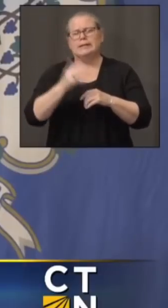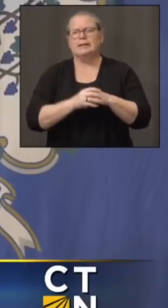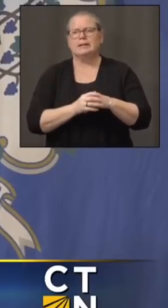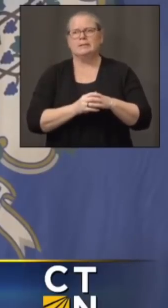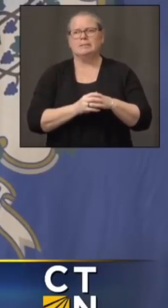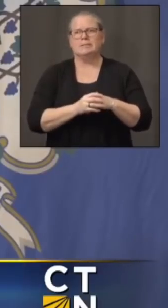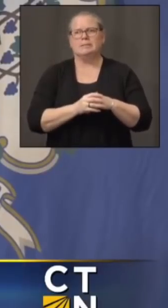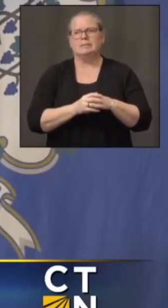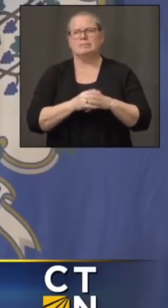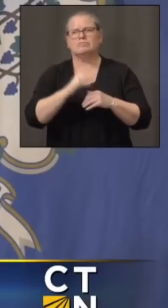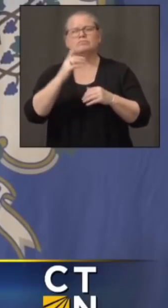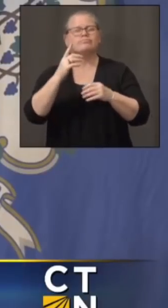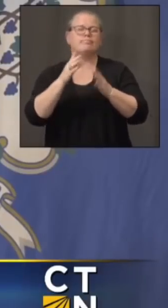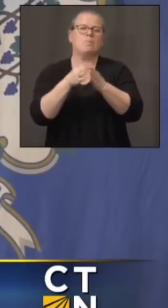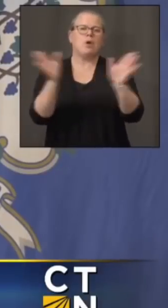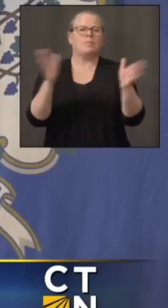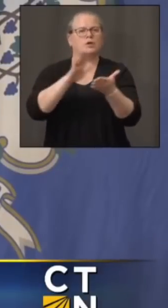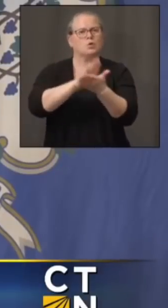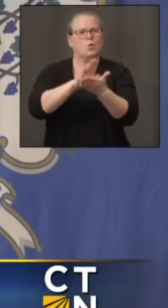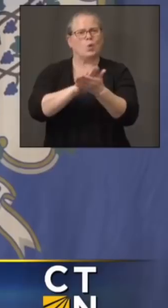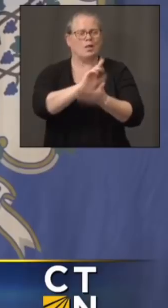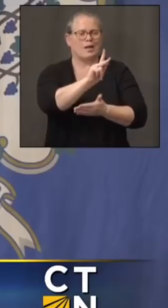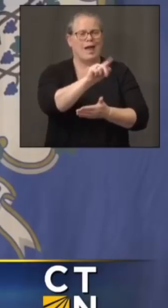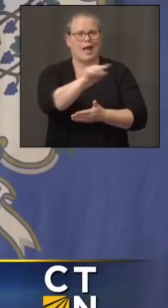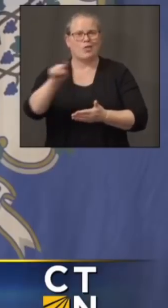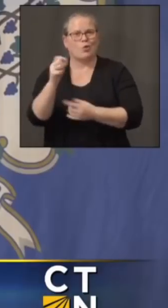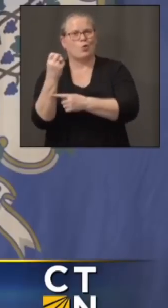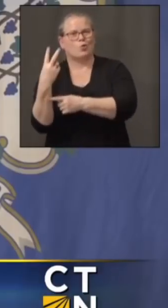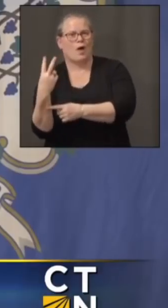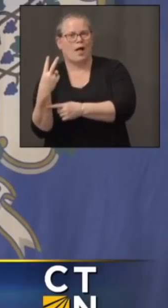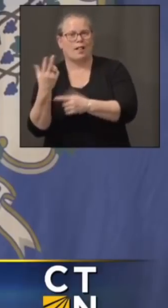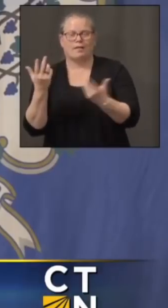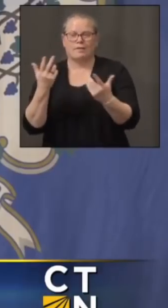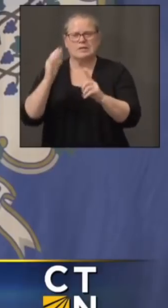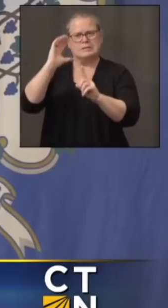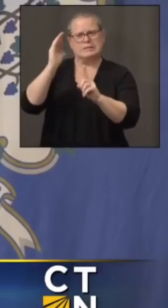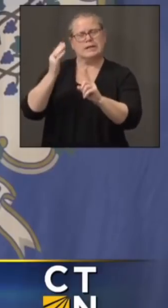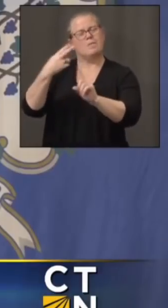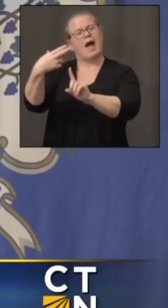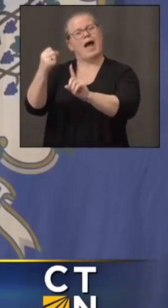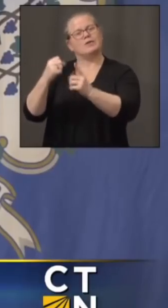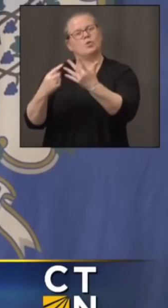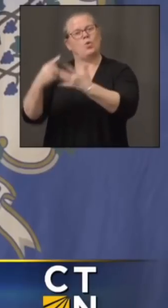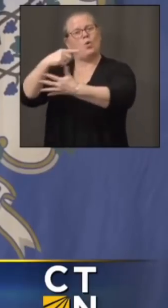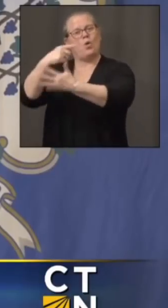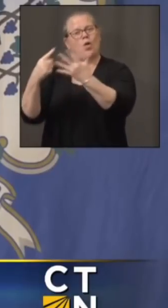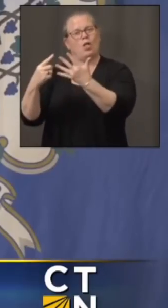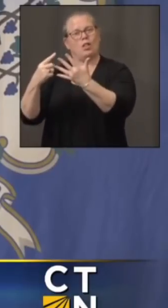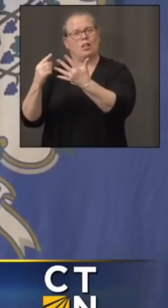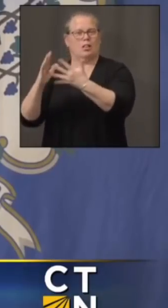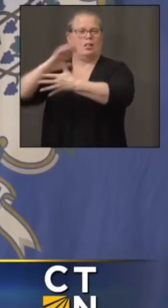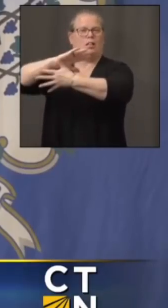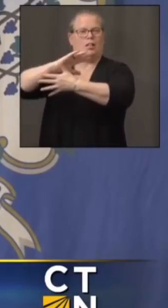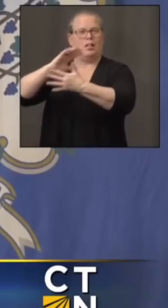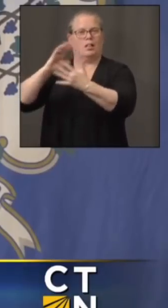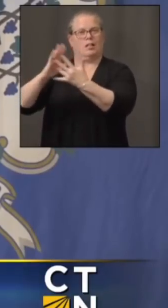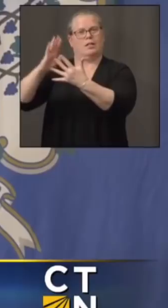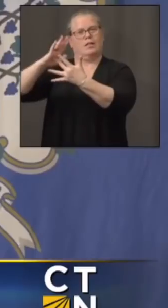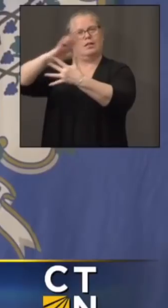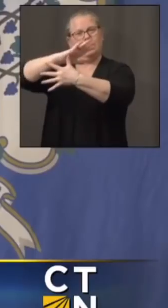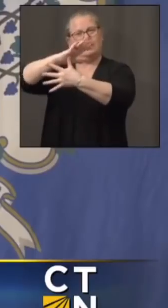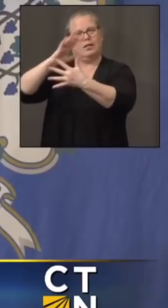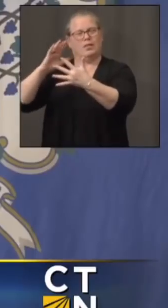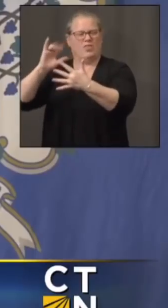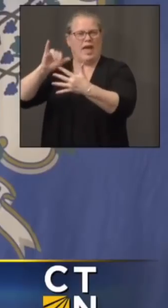said before. I think people are already making some changes where you're much more likely to be hybrid in the high school